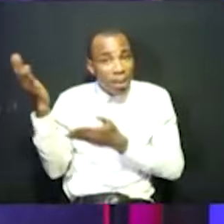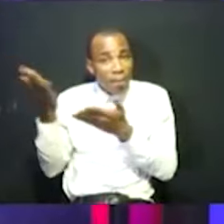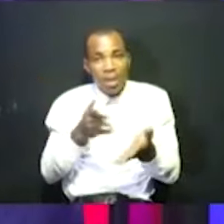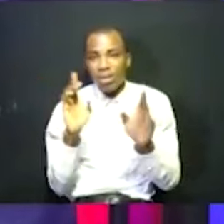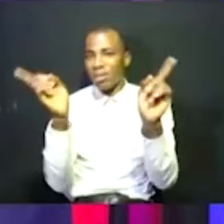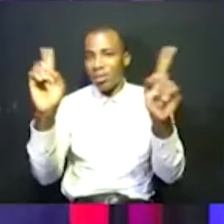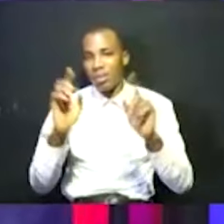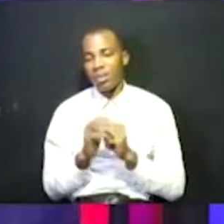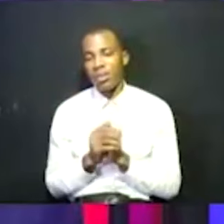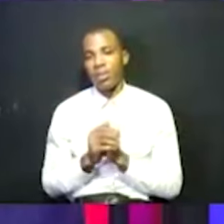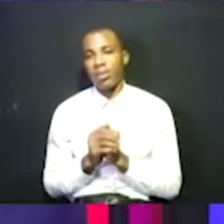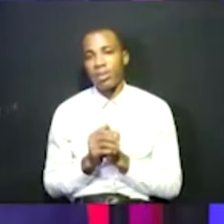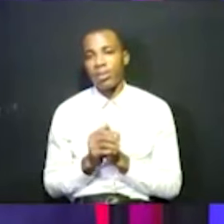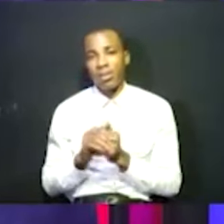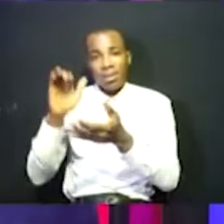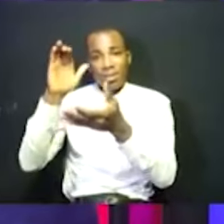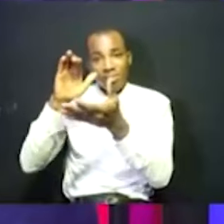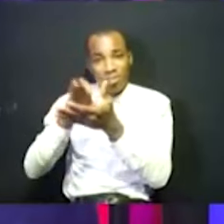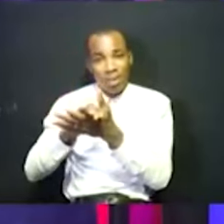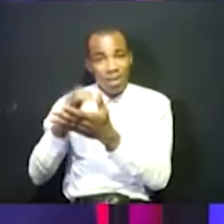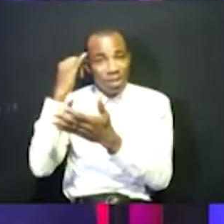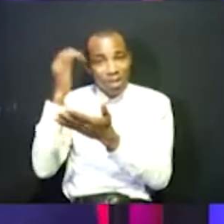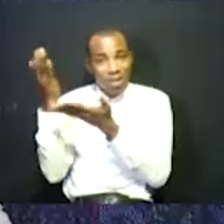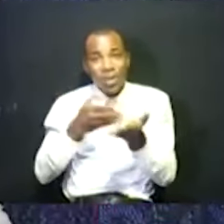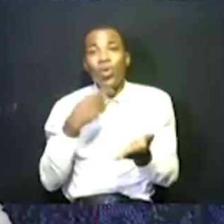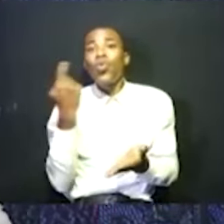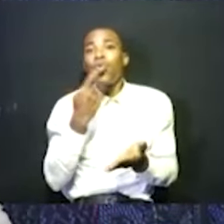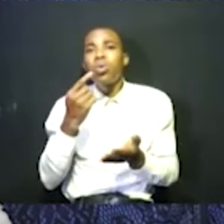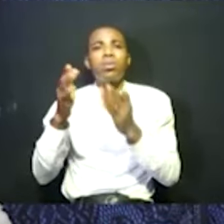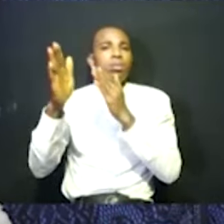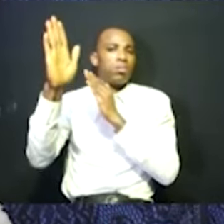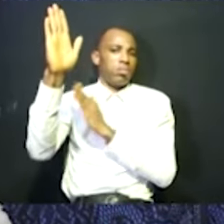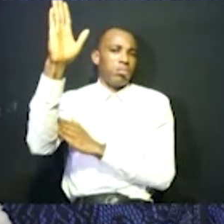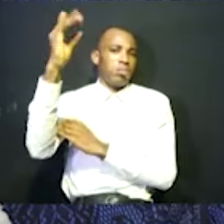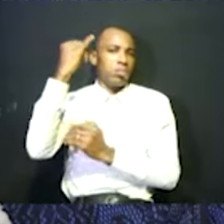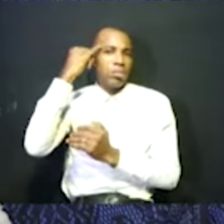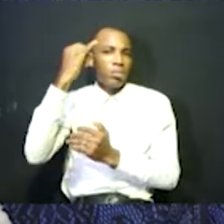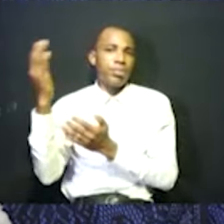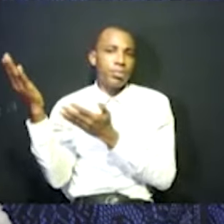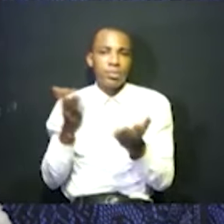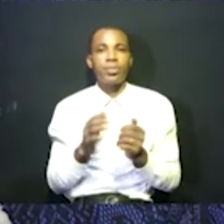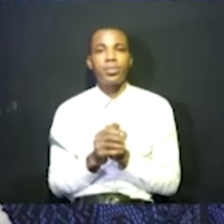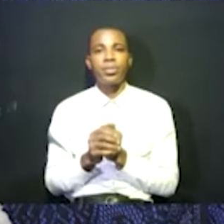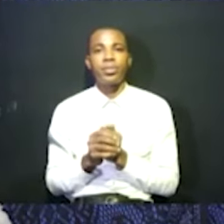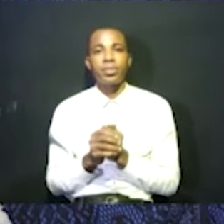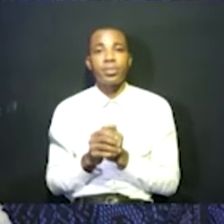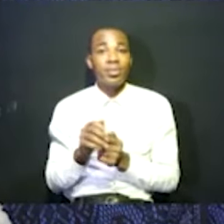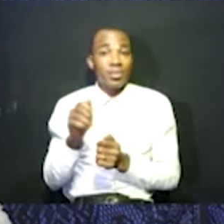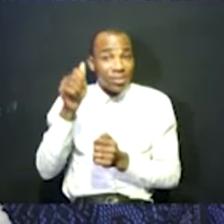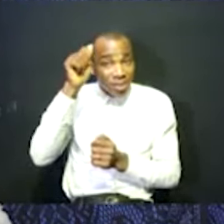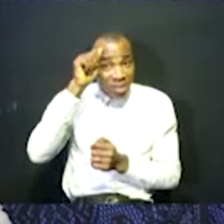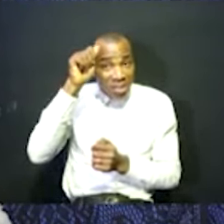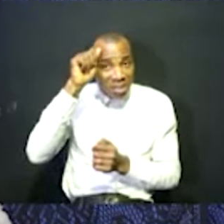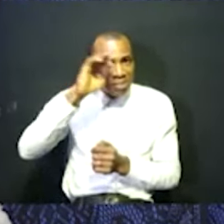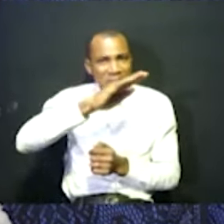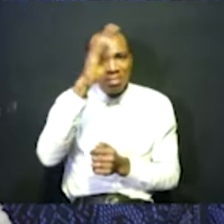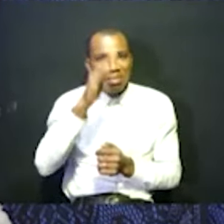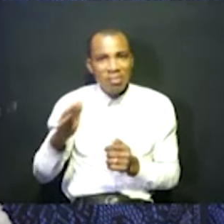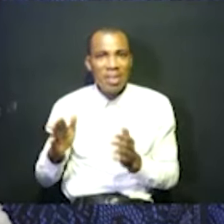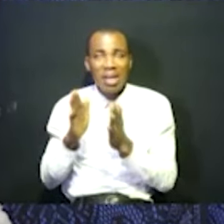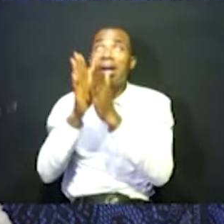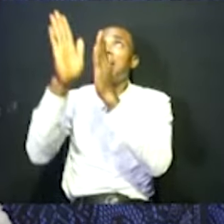See, marriage is God's own idea. Awari eyo nyame adwene. Adam never requested for it. Adam enyo no